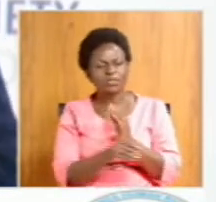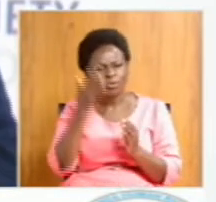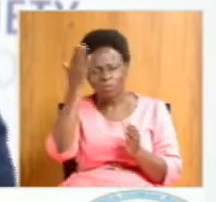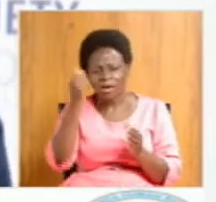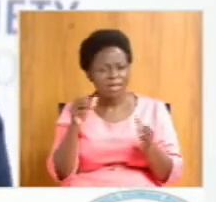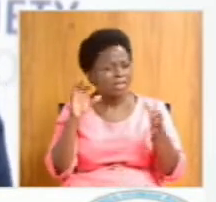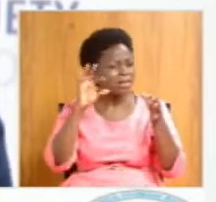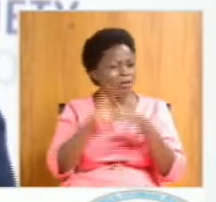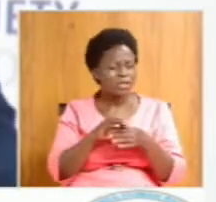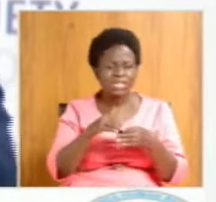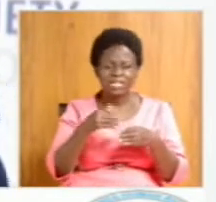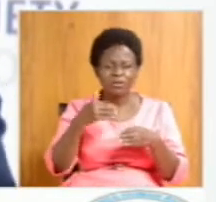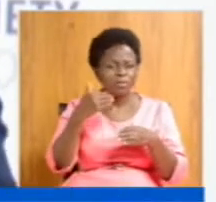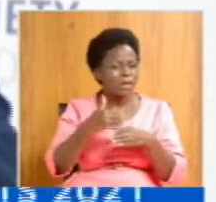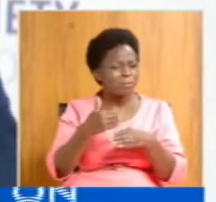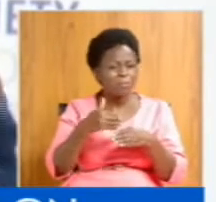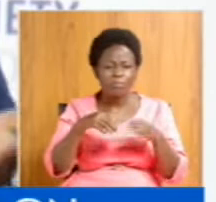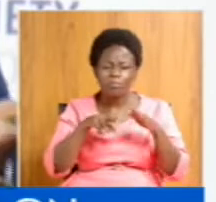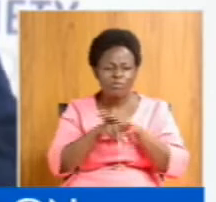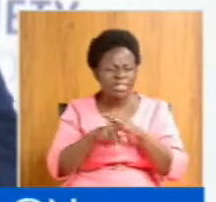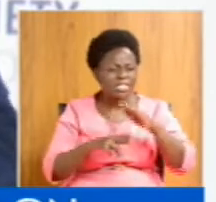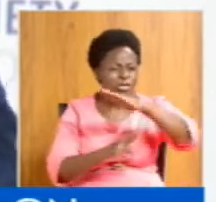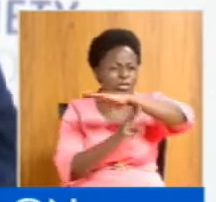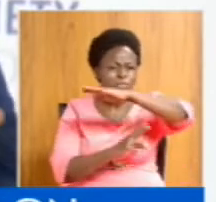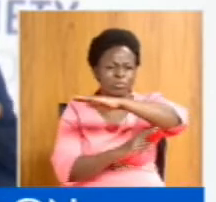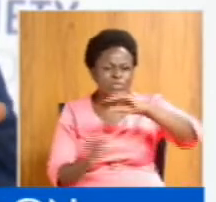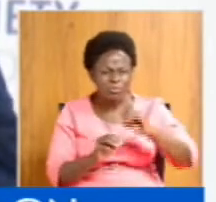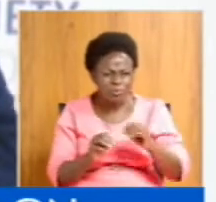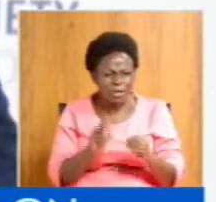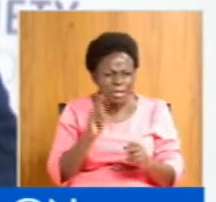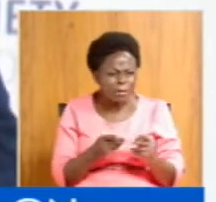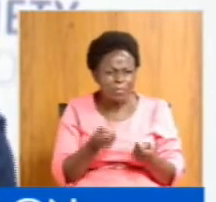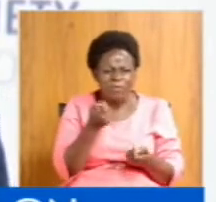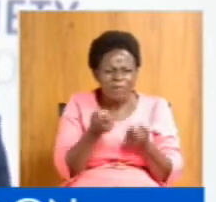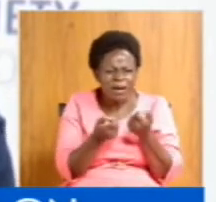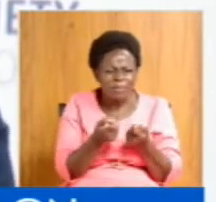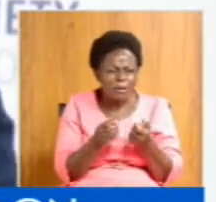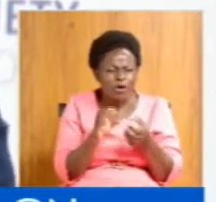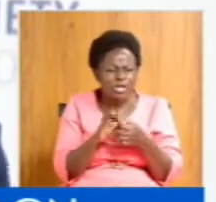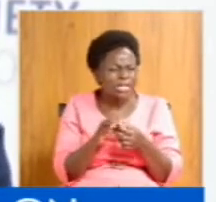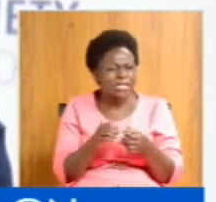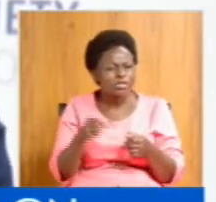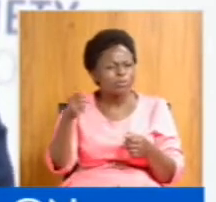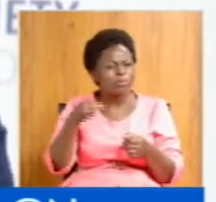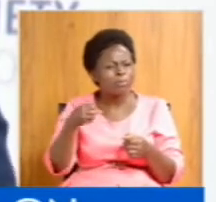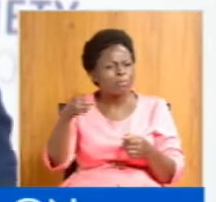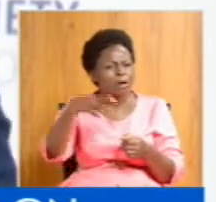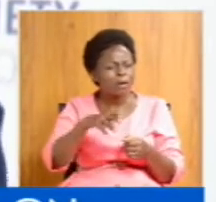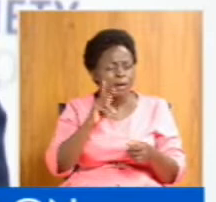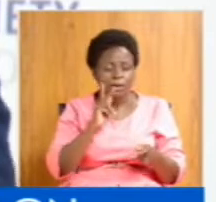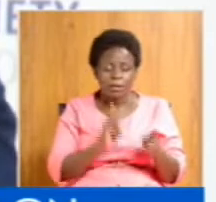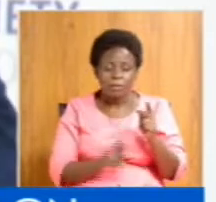weren't connected on the grid. She was actually complaining. Can you imagine? Very few people were connected to power and the locals with their MPs stood up and said,